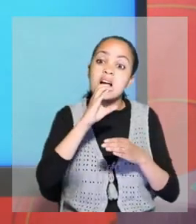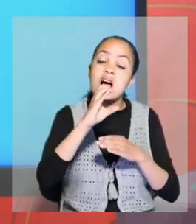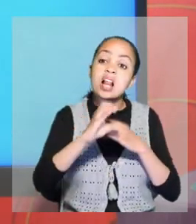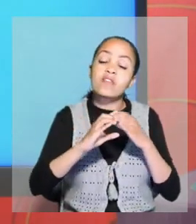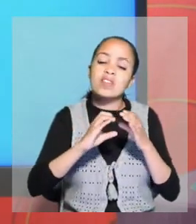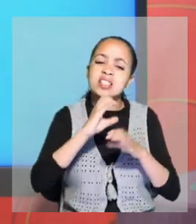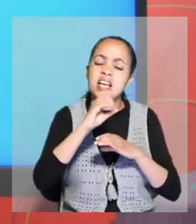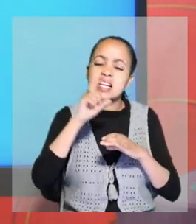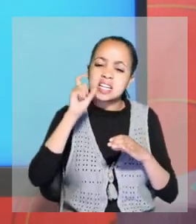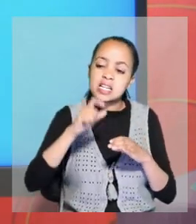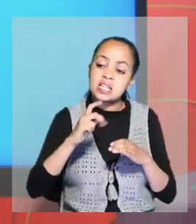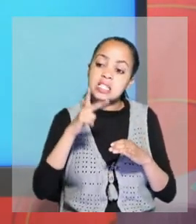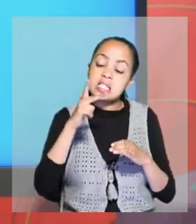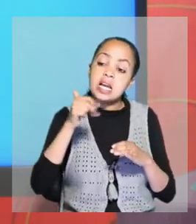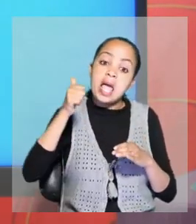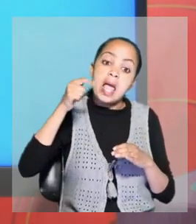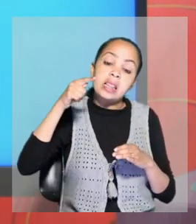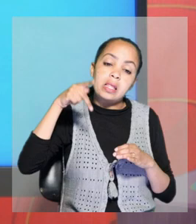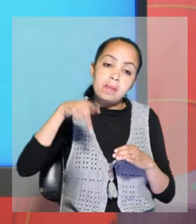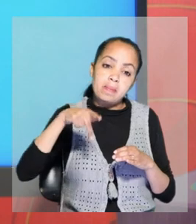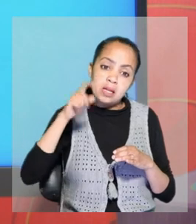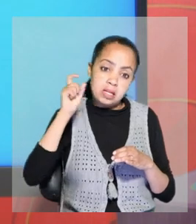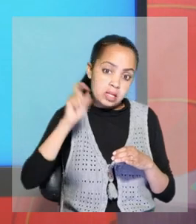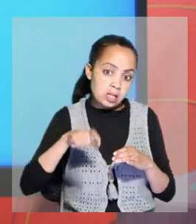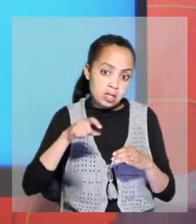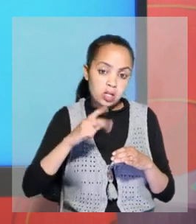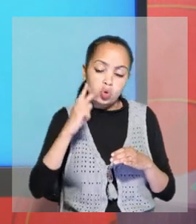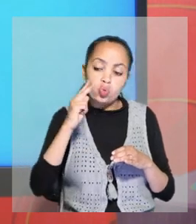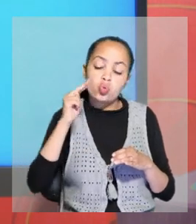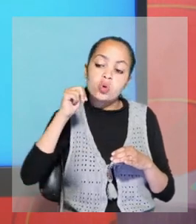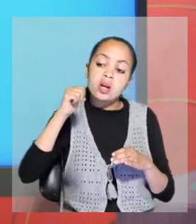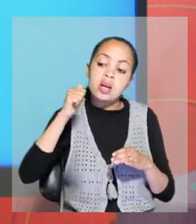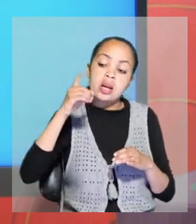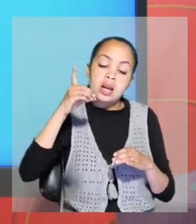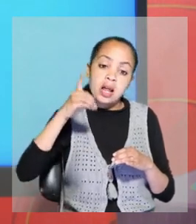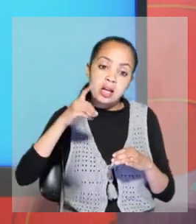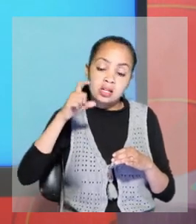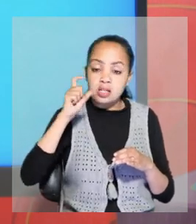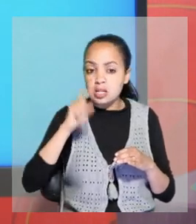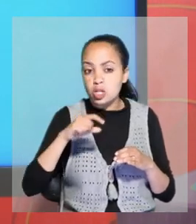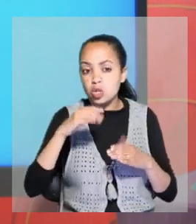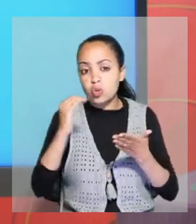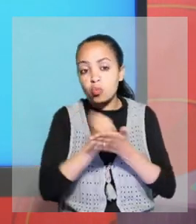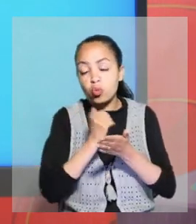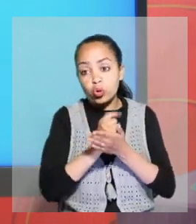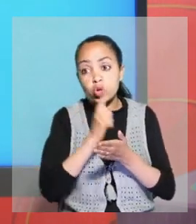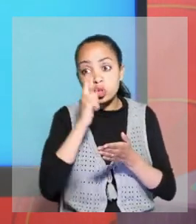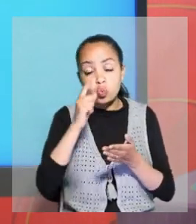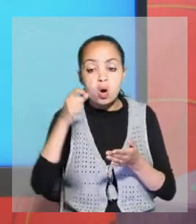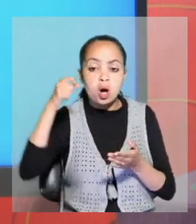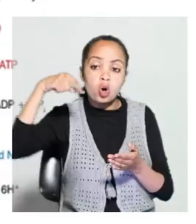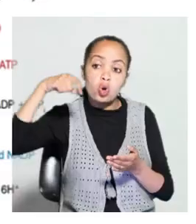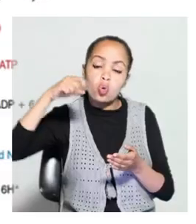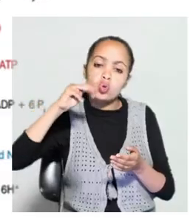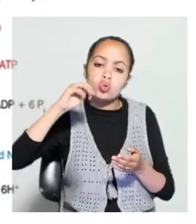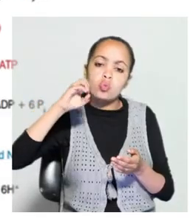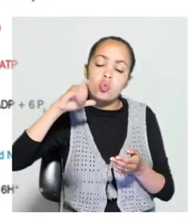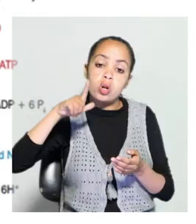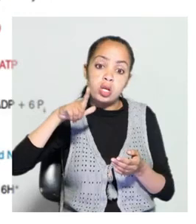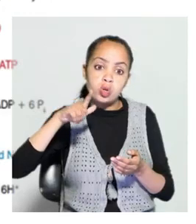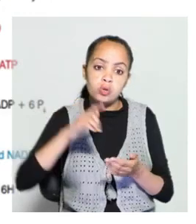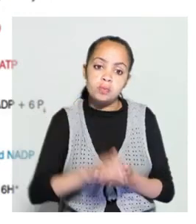need 3 ATP molecule and 2 NADPH molecule to produce one glucose molecule. Let's say